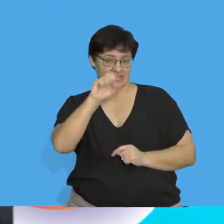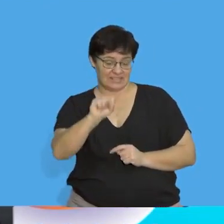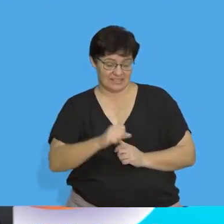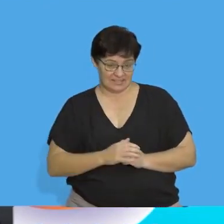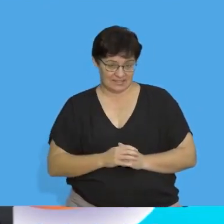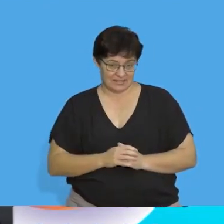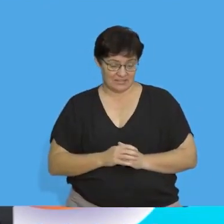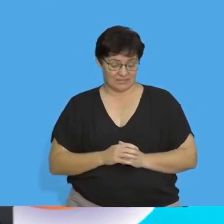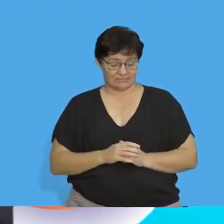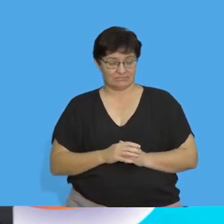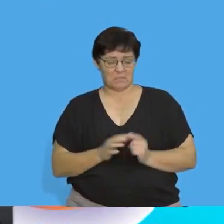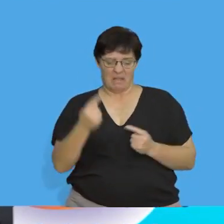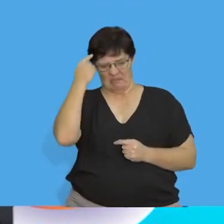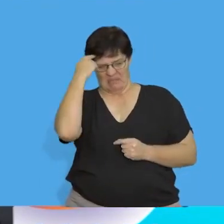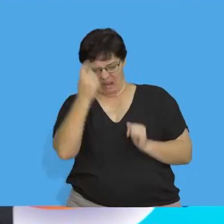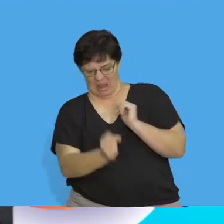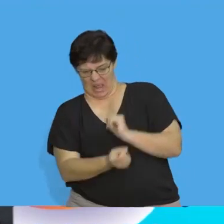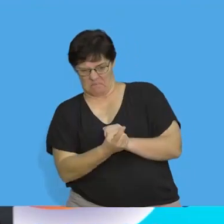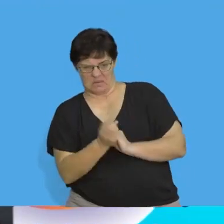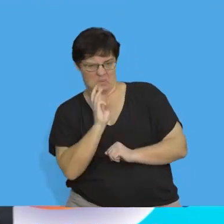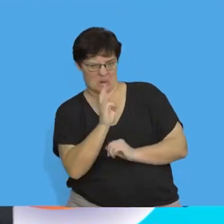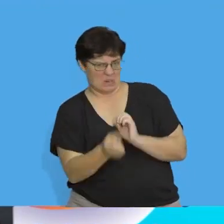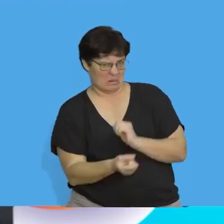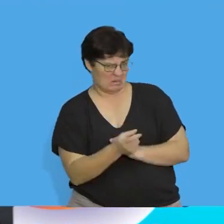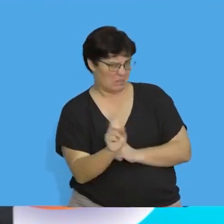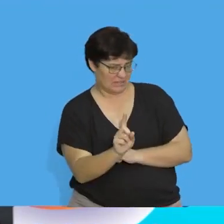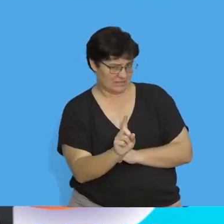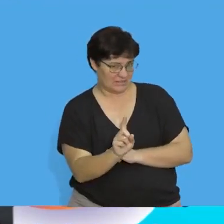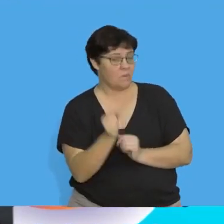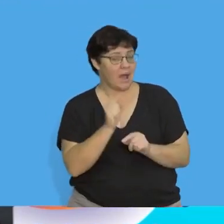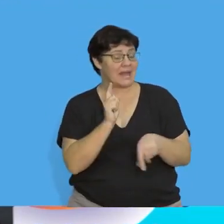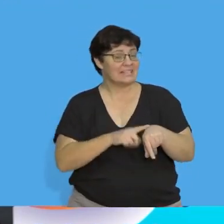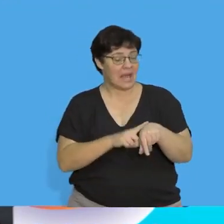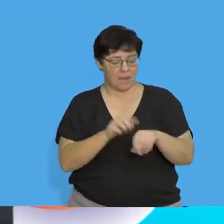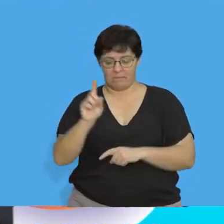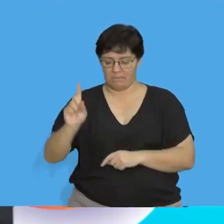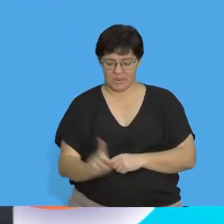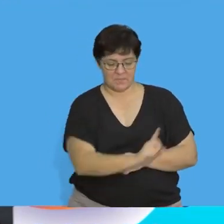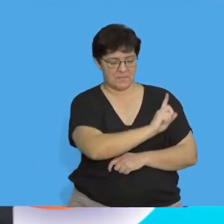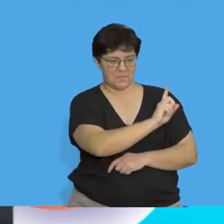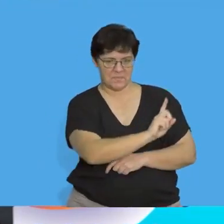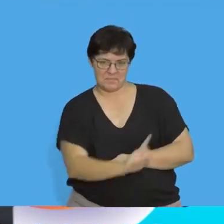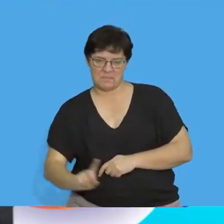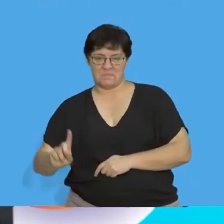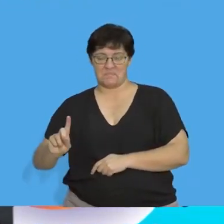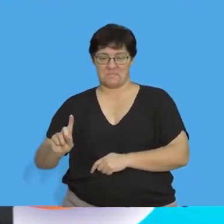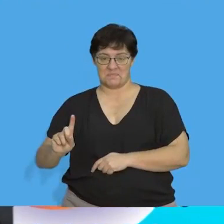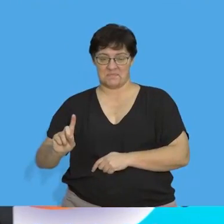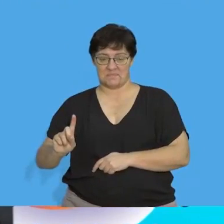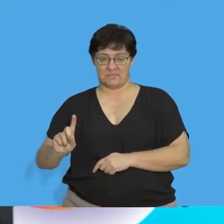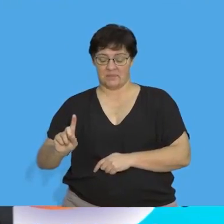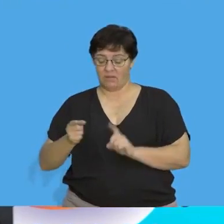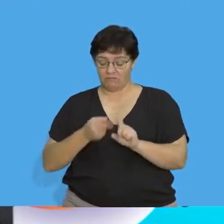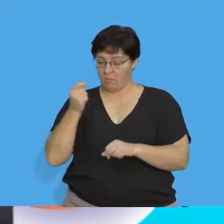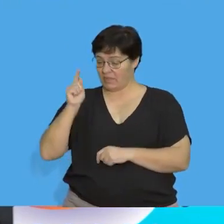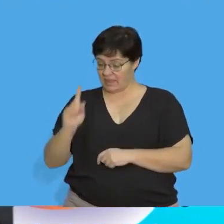be investigating the period of a pendulum and what factors affect the time it takes for